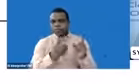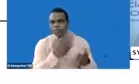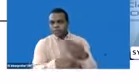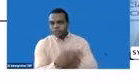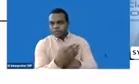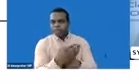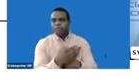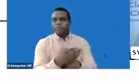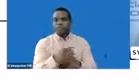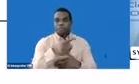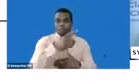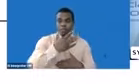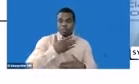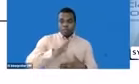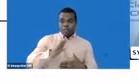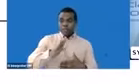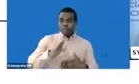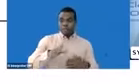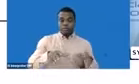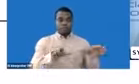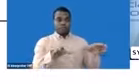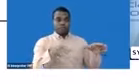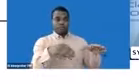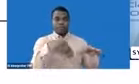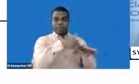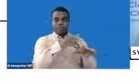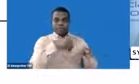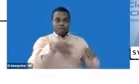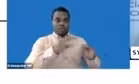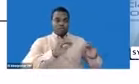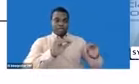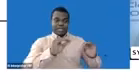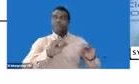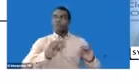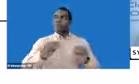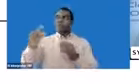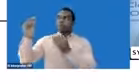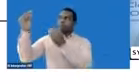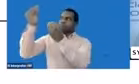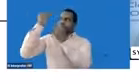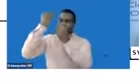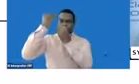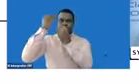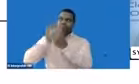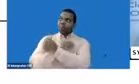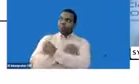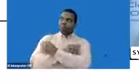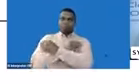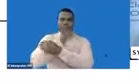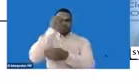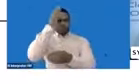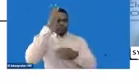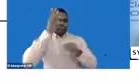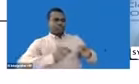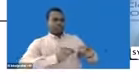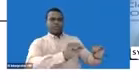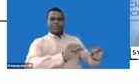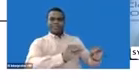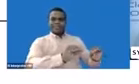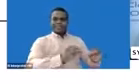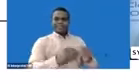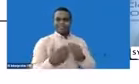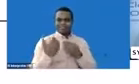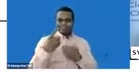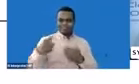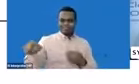And the main thing I want to talk to you about today is, for us, when we decided to do this